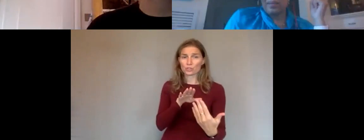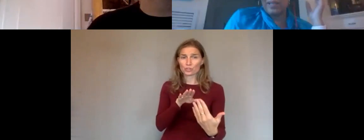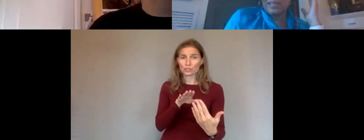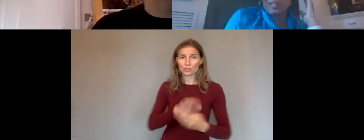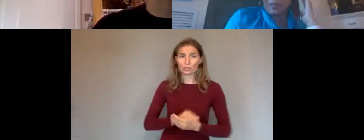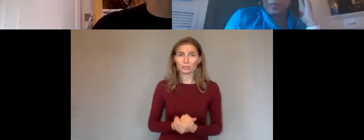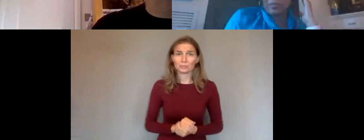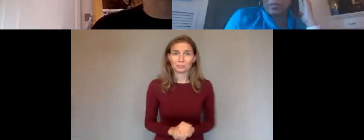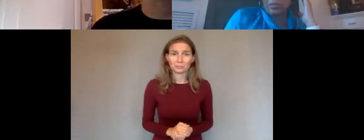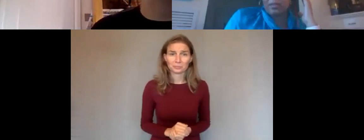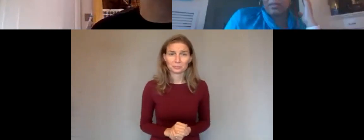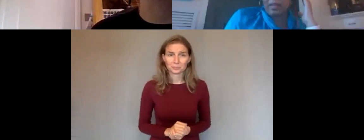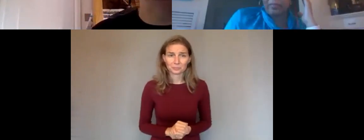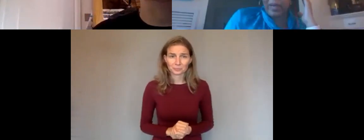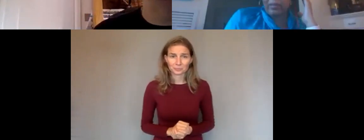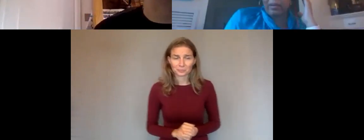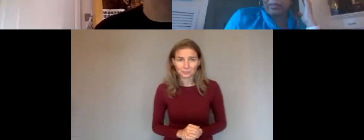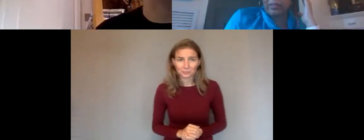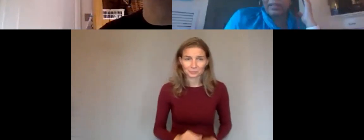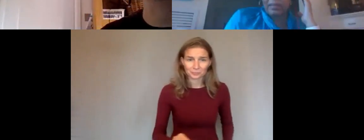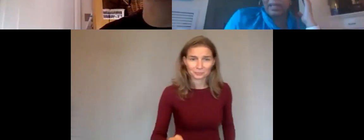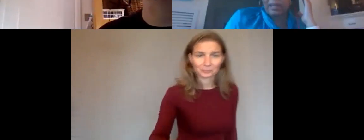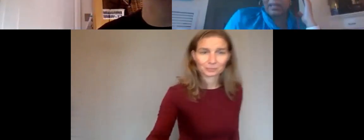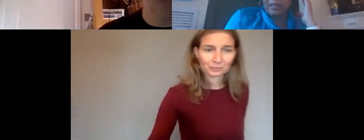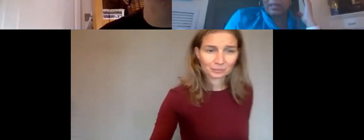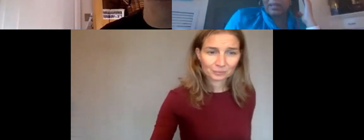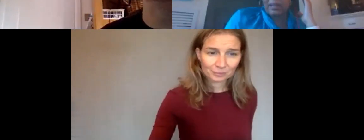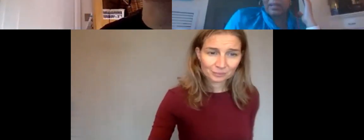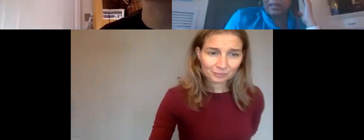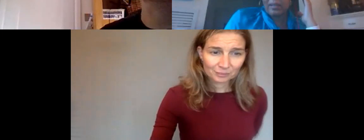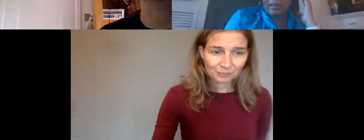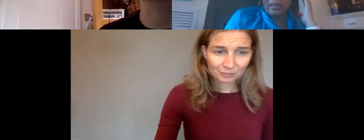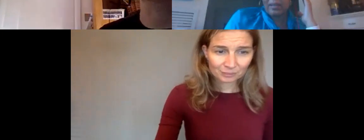Can I please ask people to mute? There's a lot of background noise coming in.